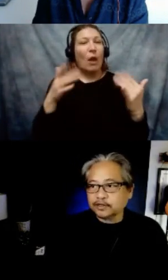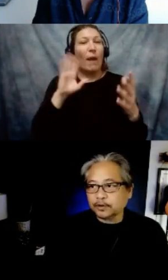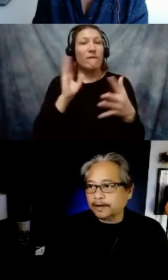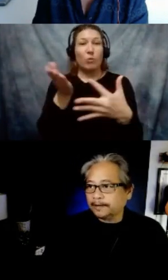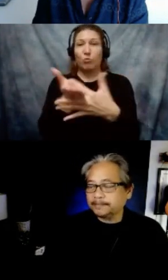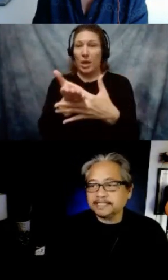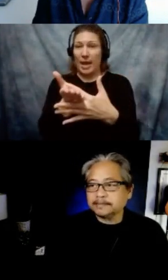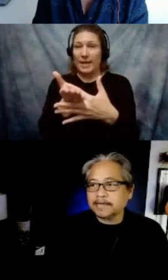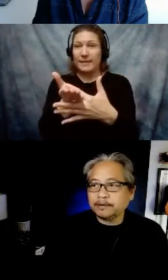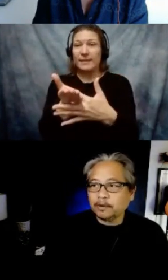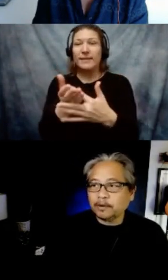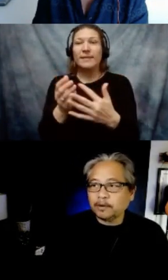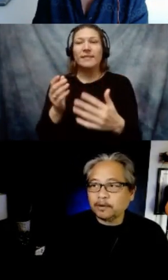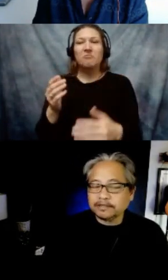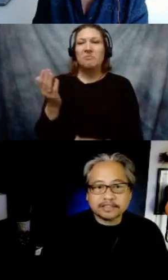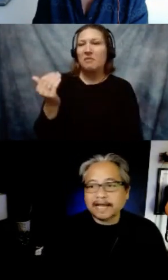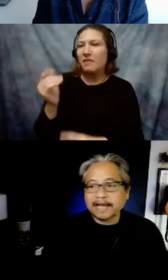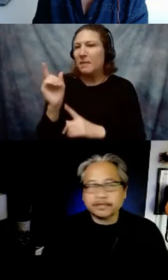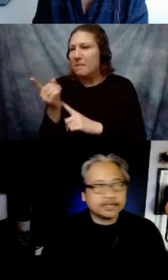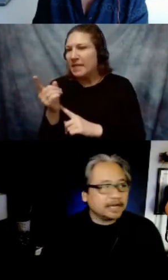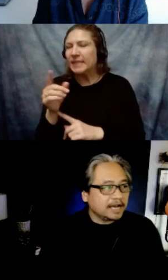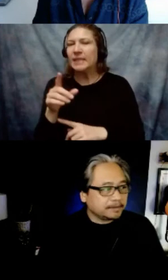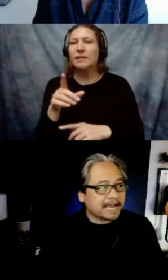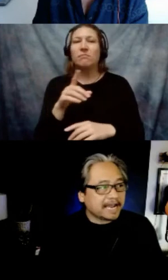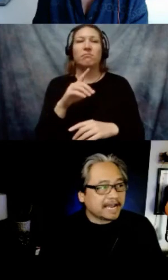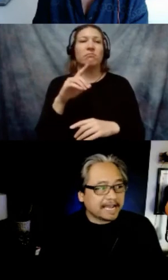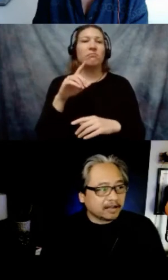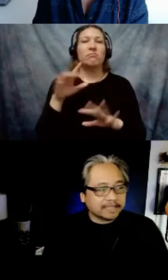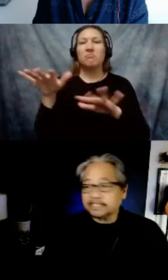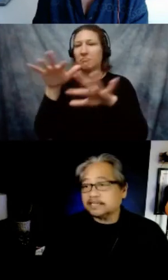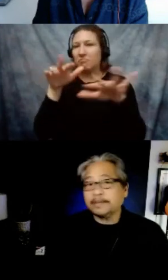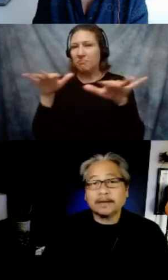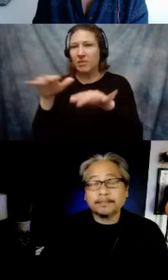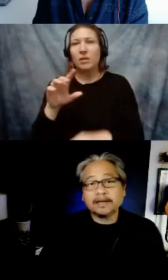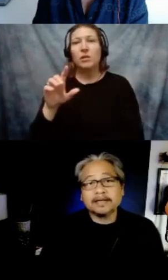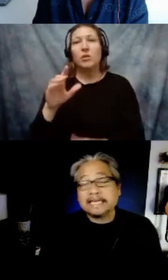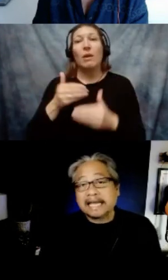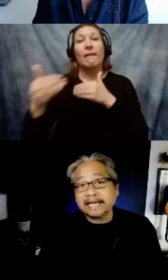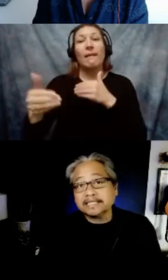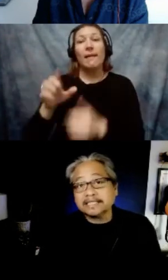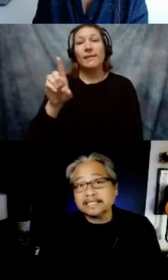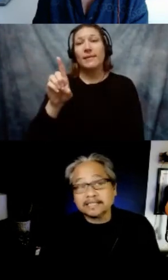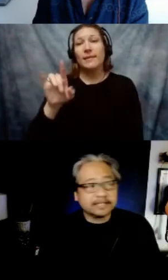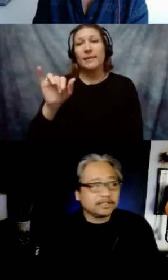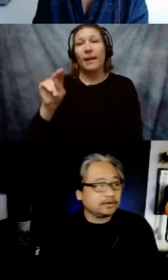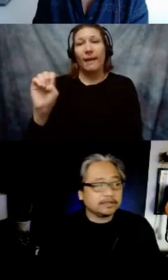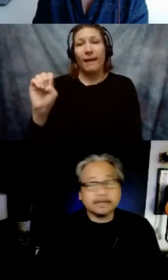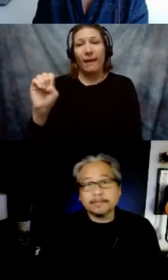up next, and she's going to be talking like kind of a more hands-on thing with doing some